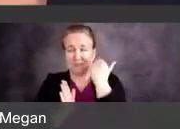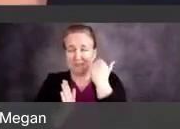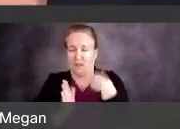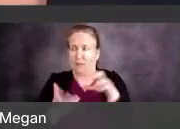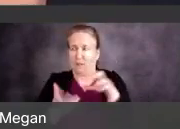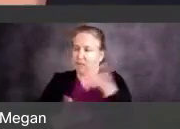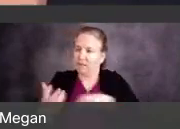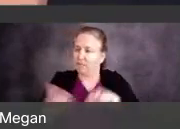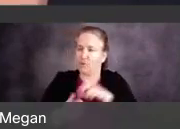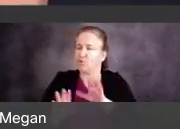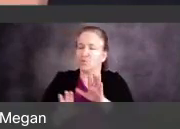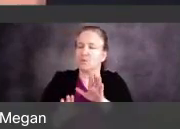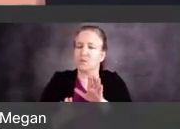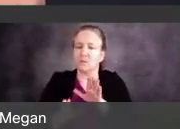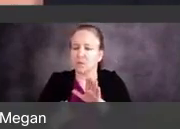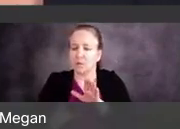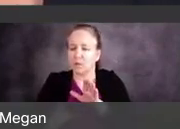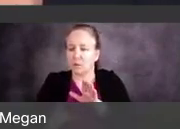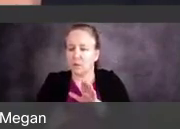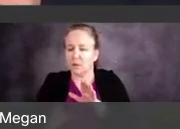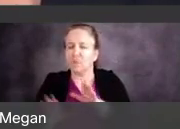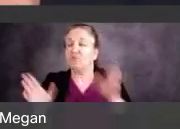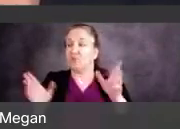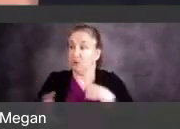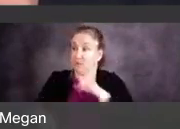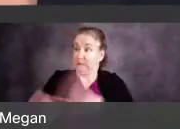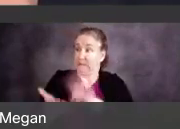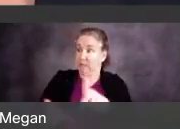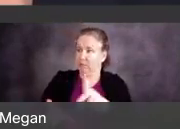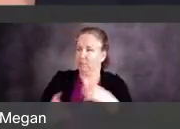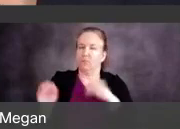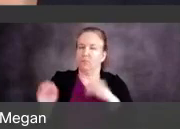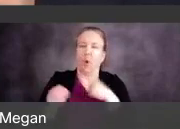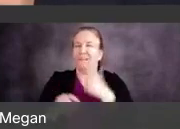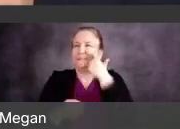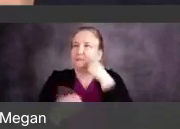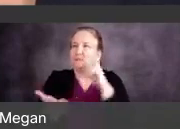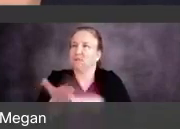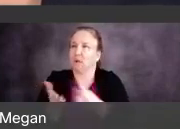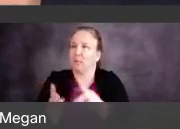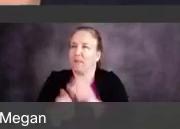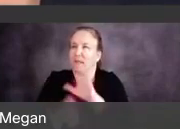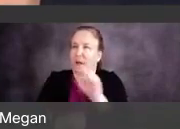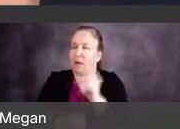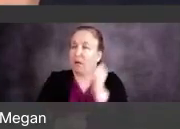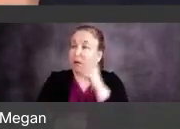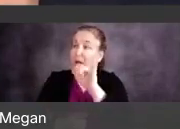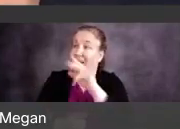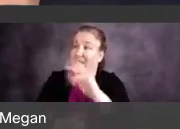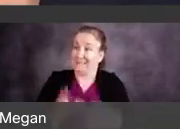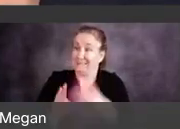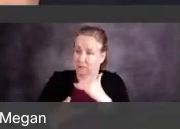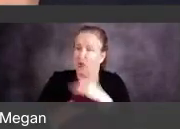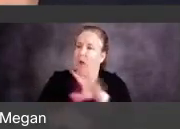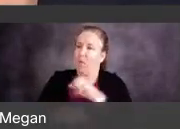me. As far as someone, so I didn't sign up where I signed up recently with the county, but I got a link and now I have an